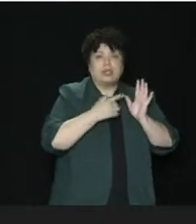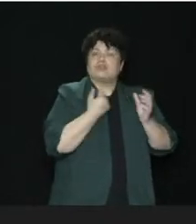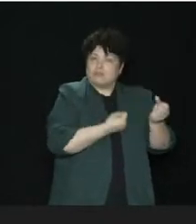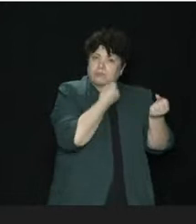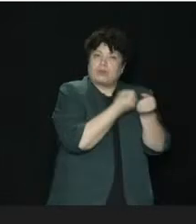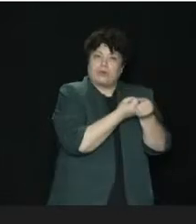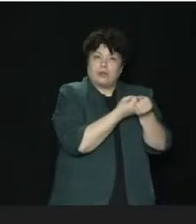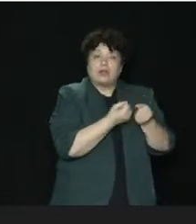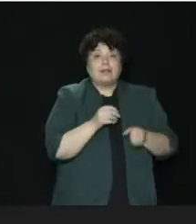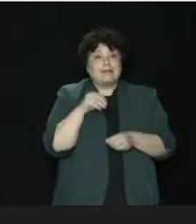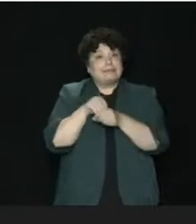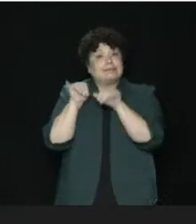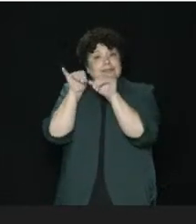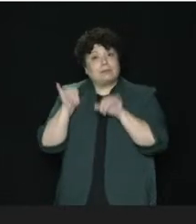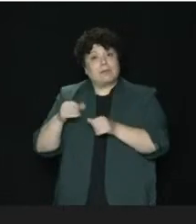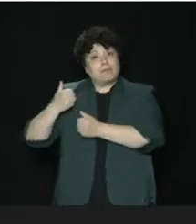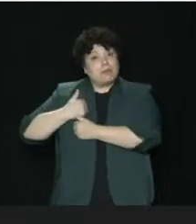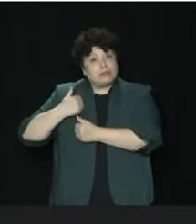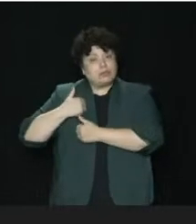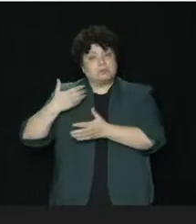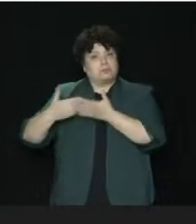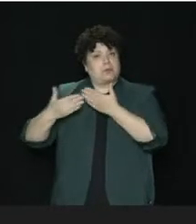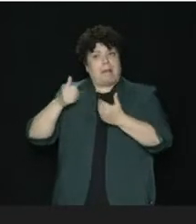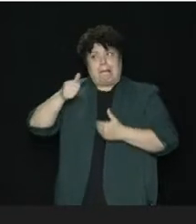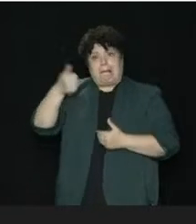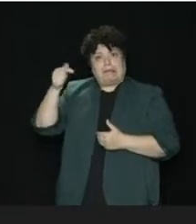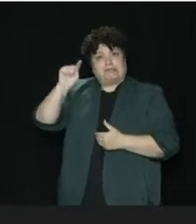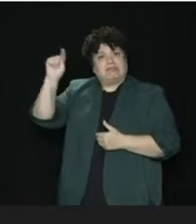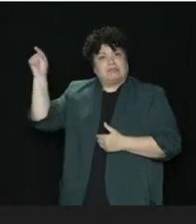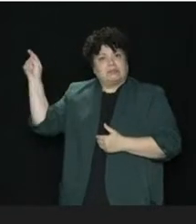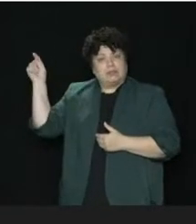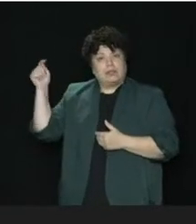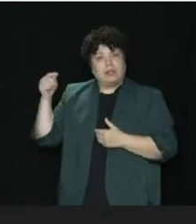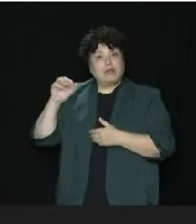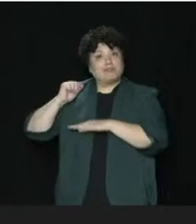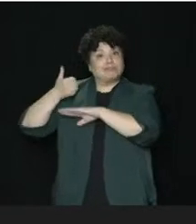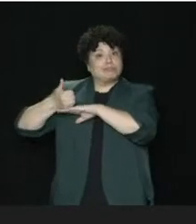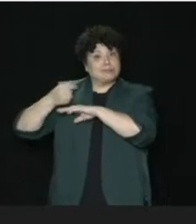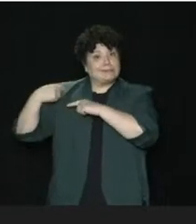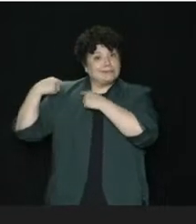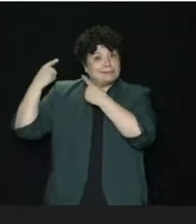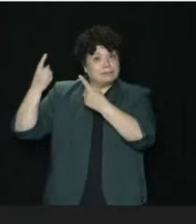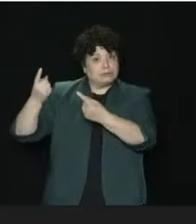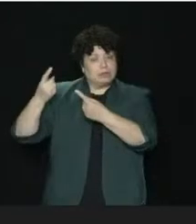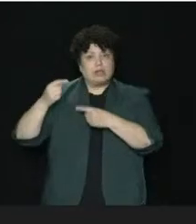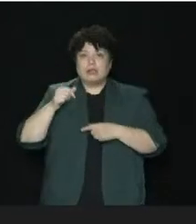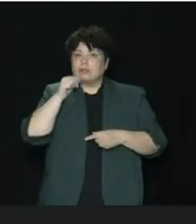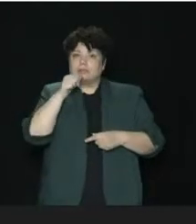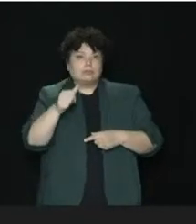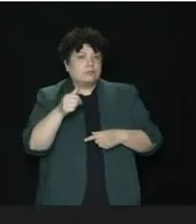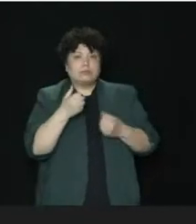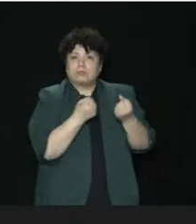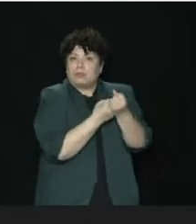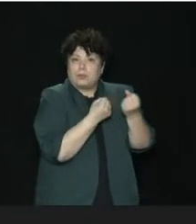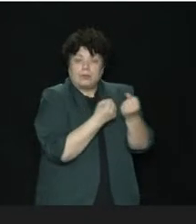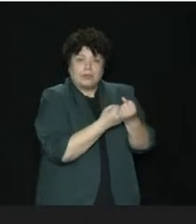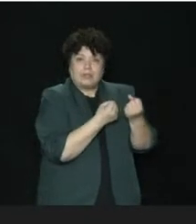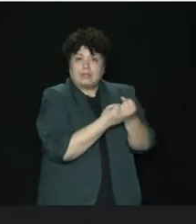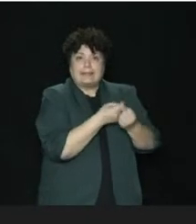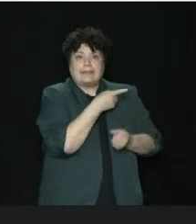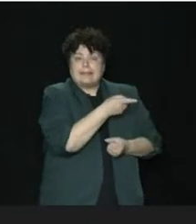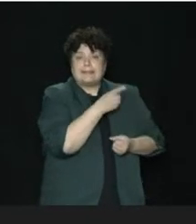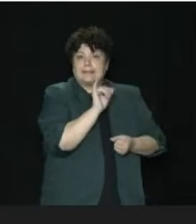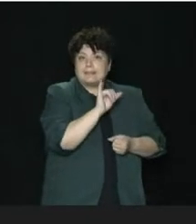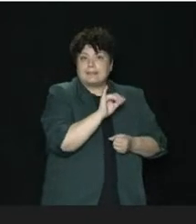for many years in the military and elsewhere have not given people comfort to come forward, share